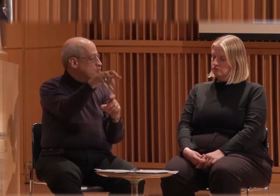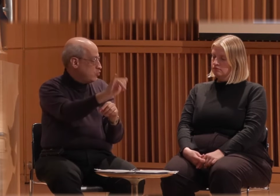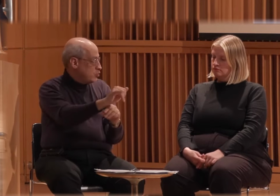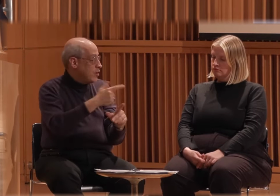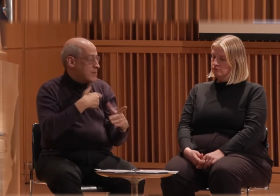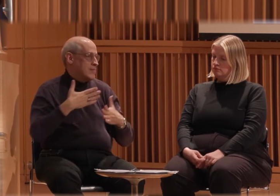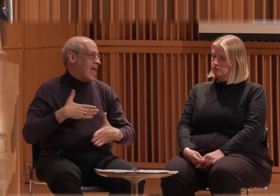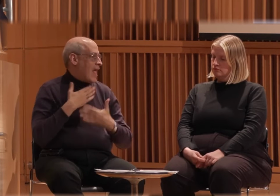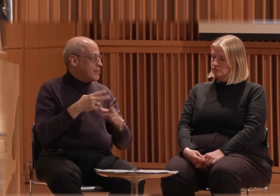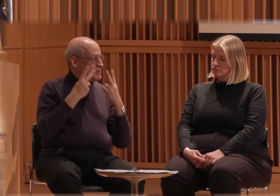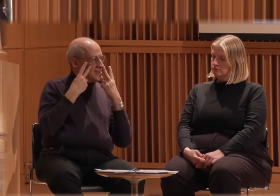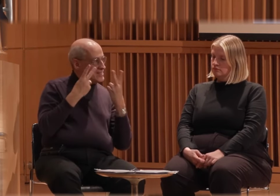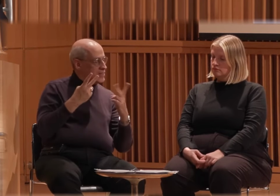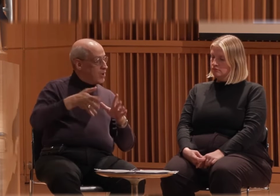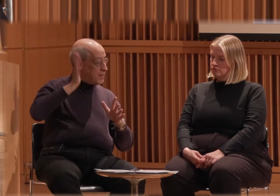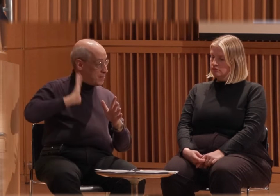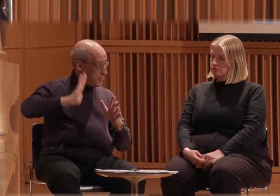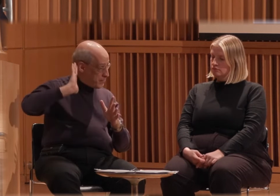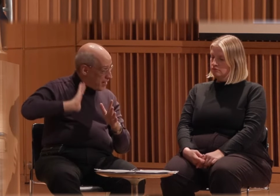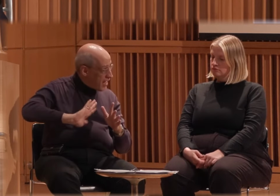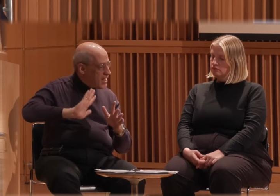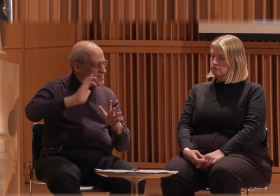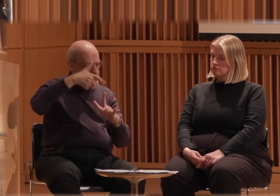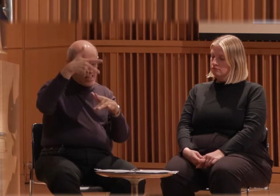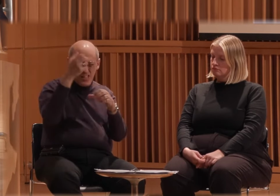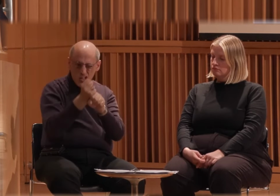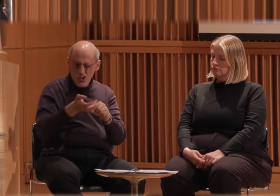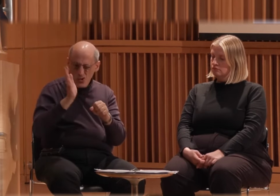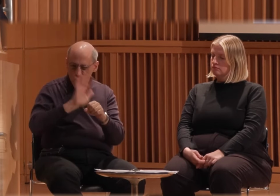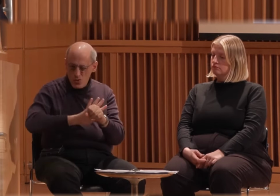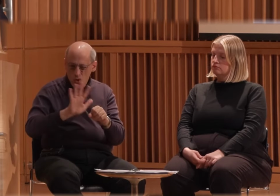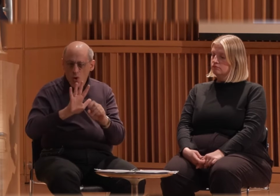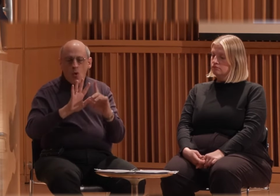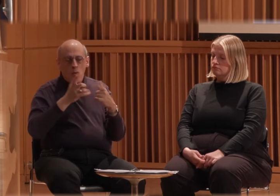really glad to see that in the past decade or so, we've had some